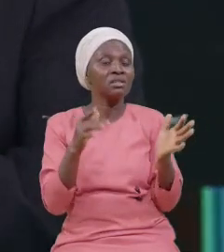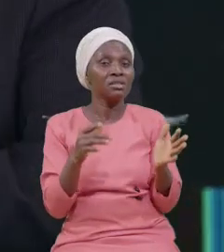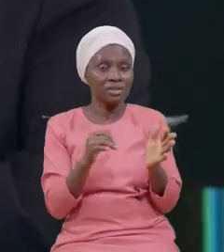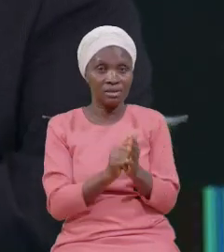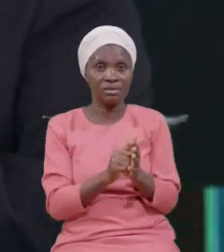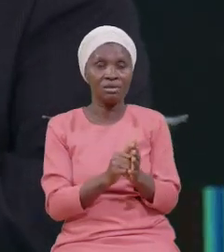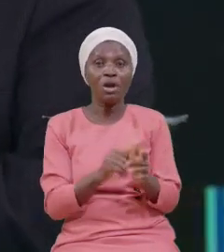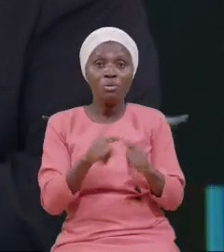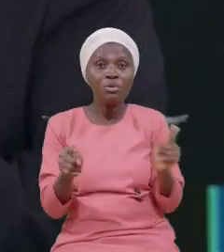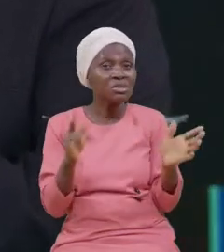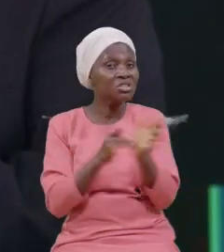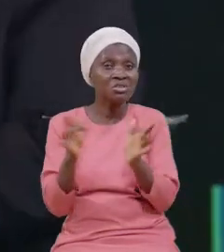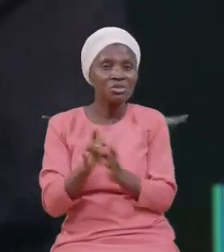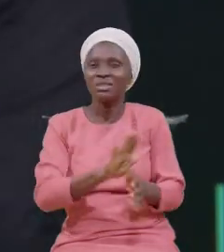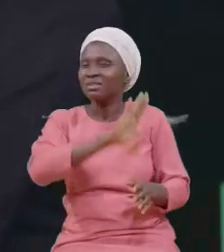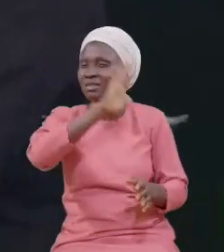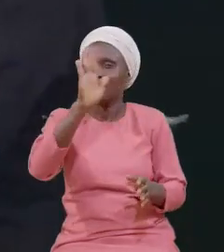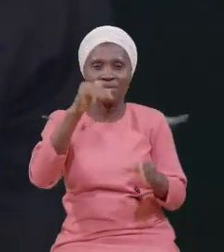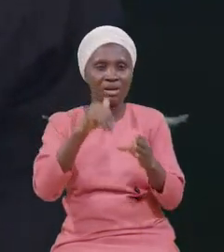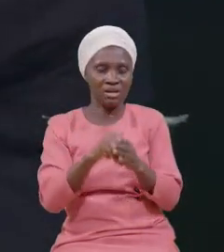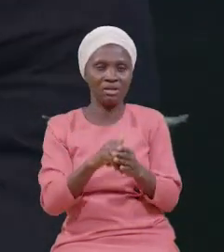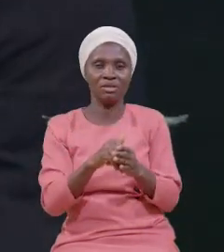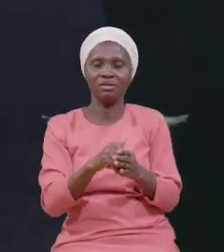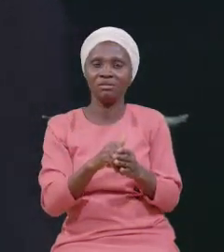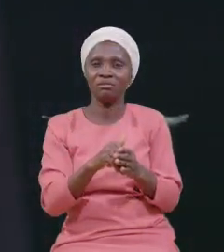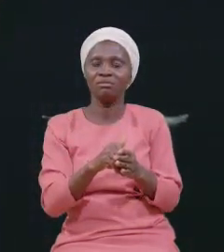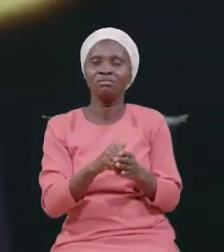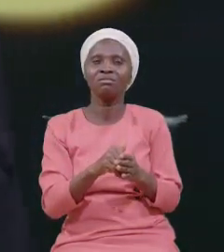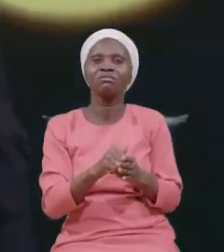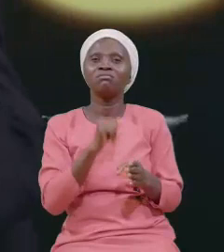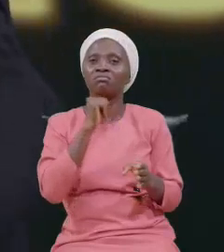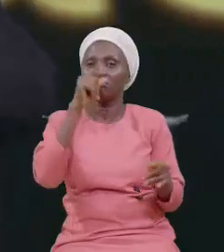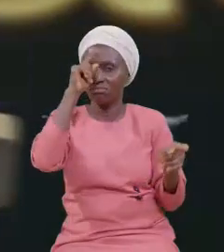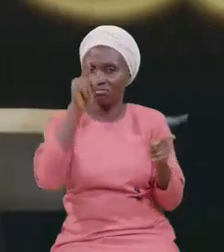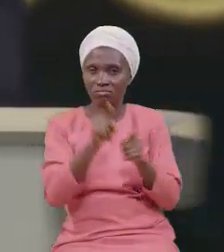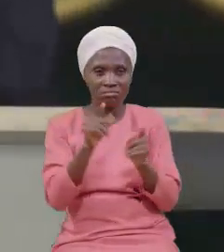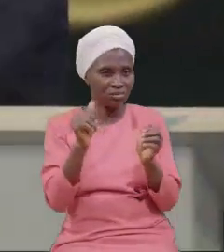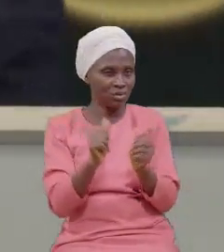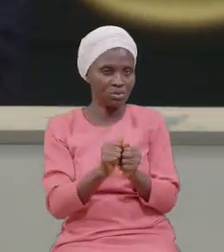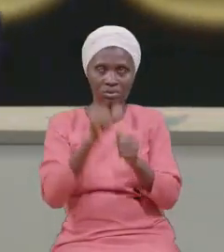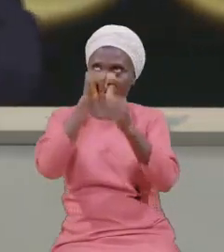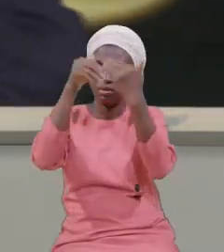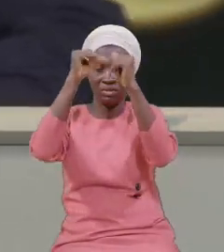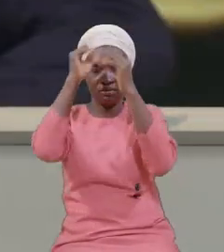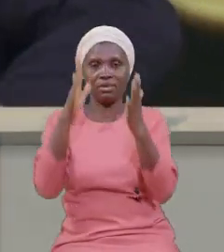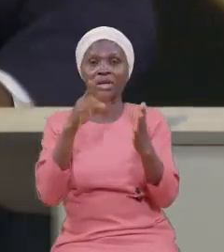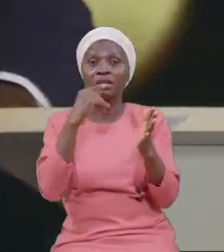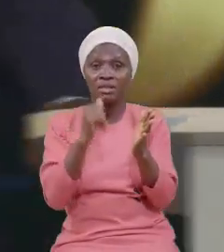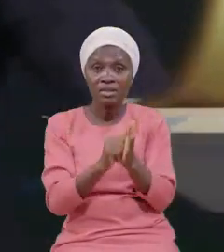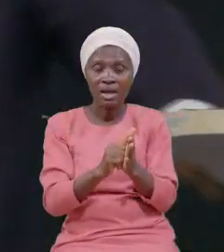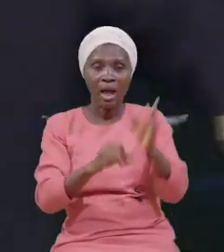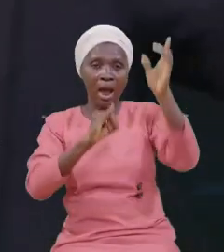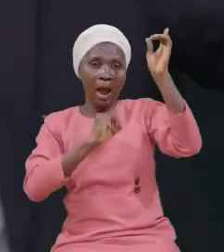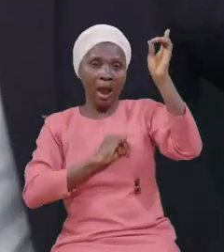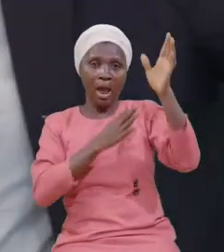in disagreement with the Heavenly Father. I and my Father are one.